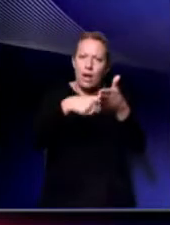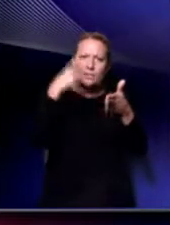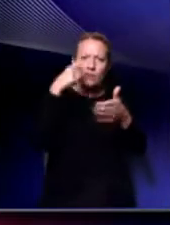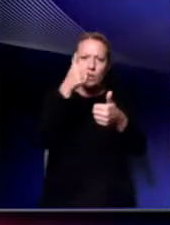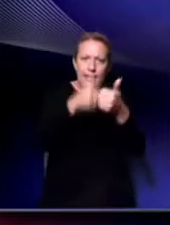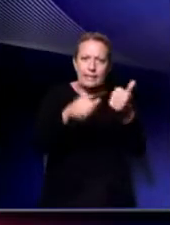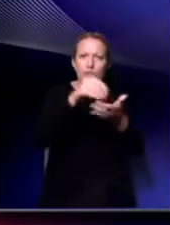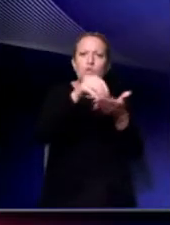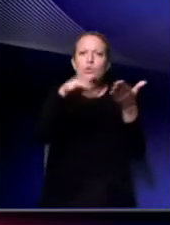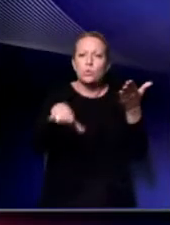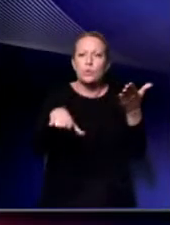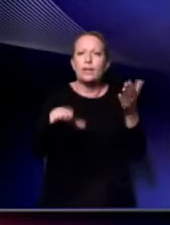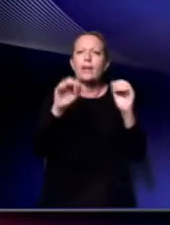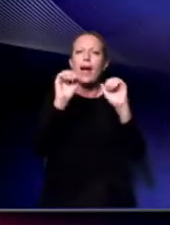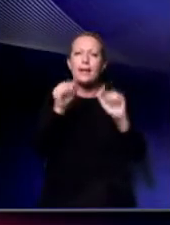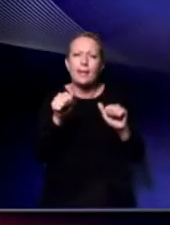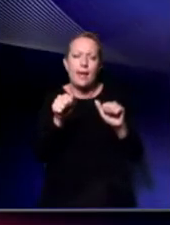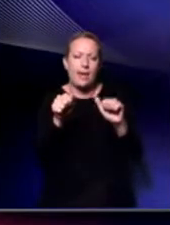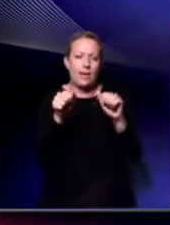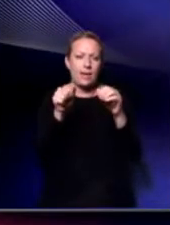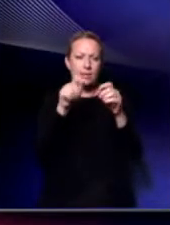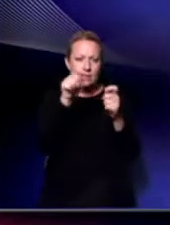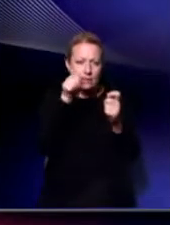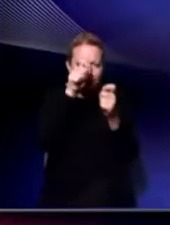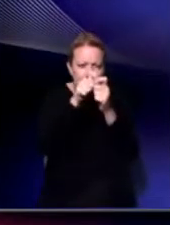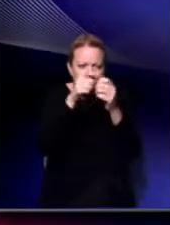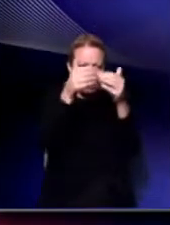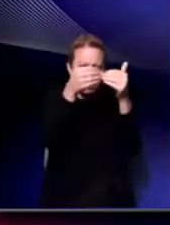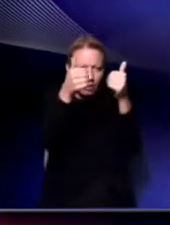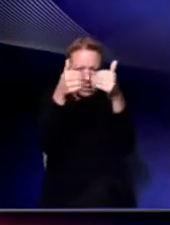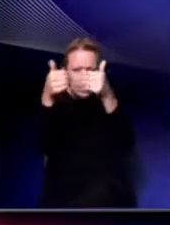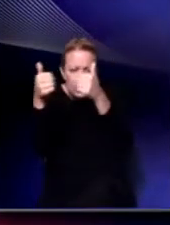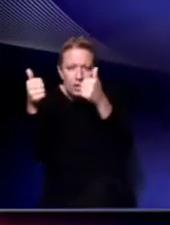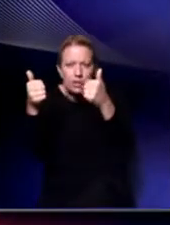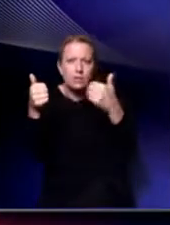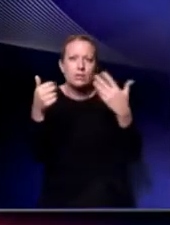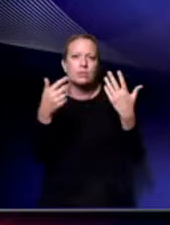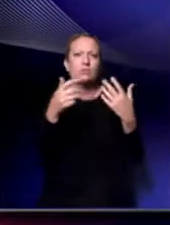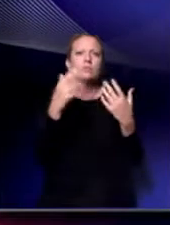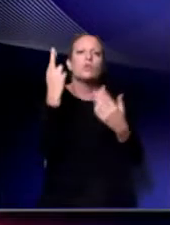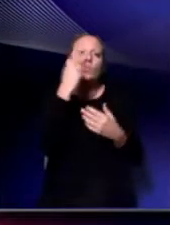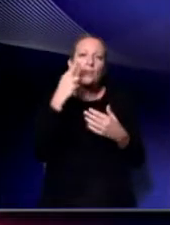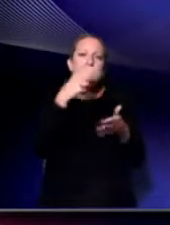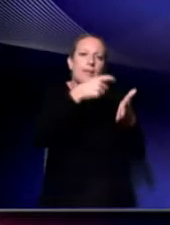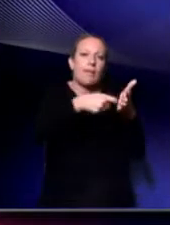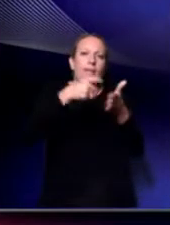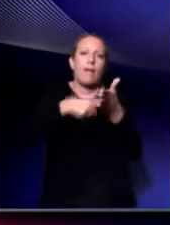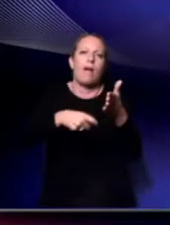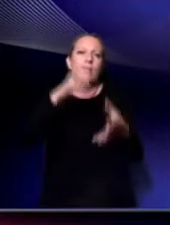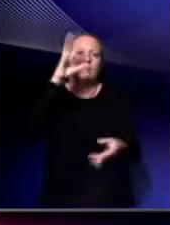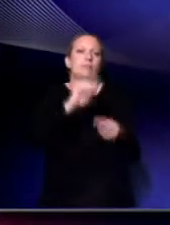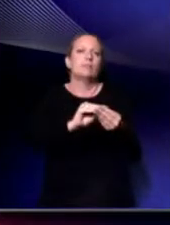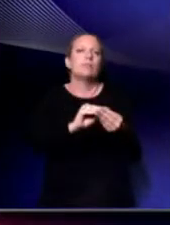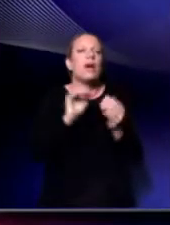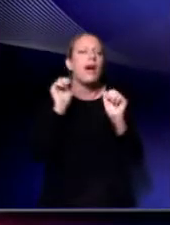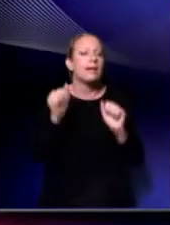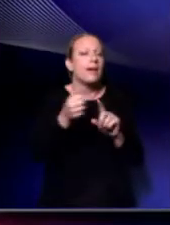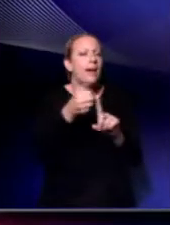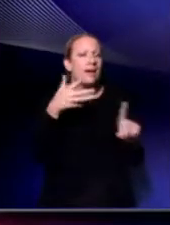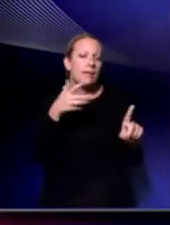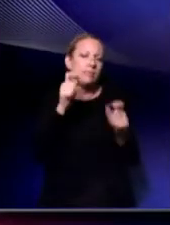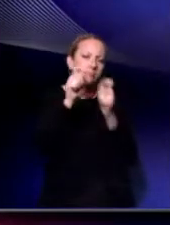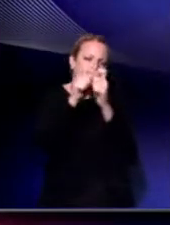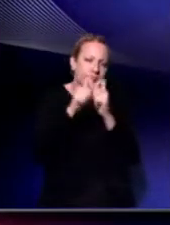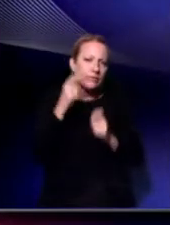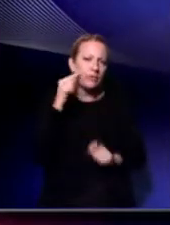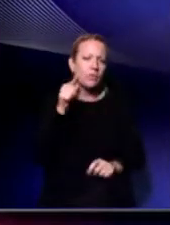And I think we can clean that up a little. Sure. And identify some of the attributes that make that up. So I can do that for you, absolutely.